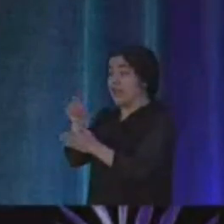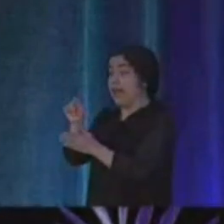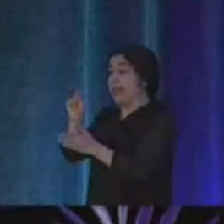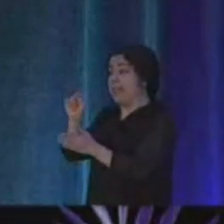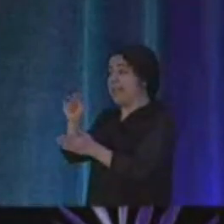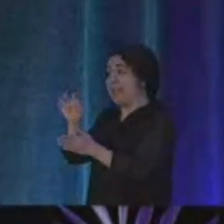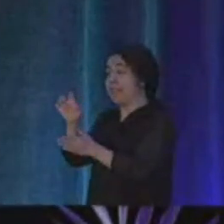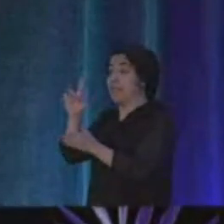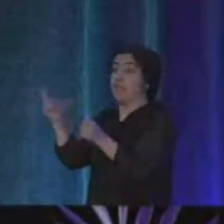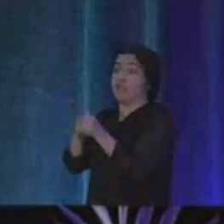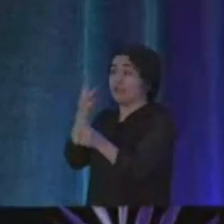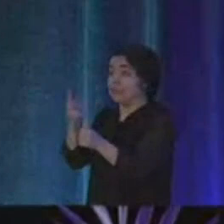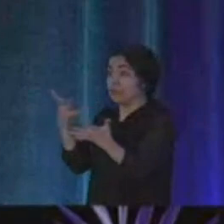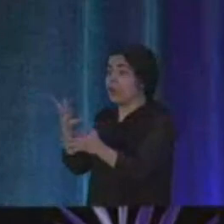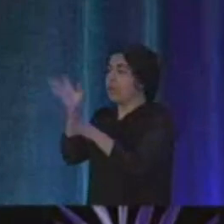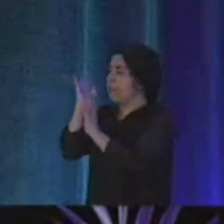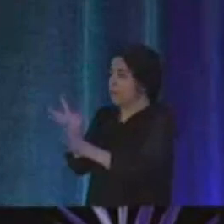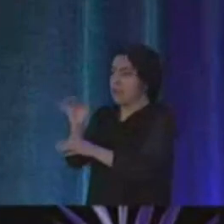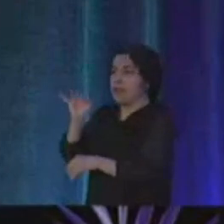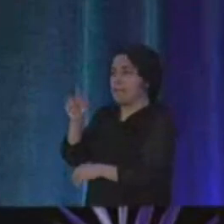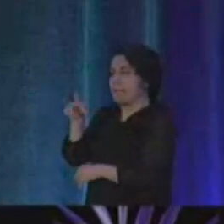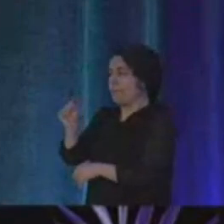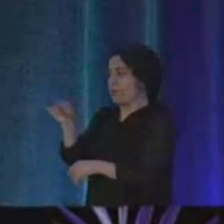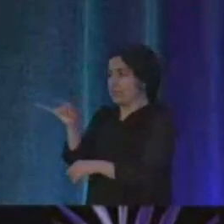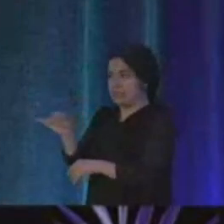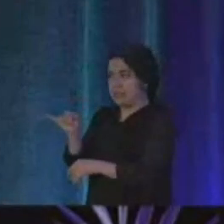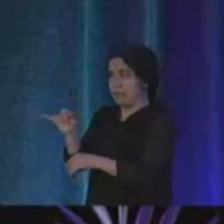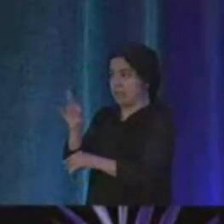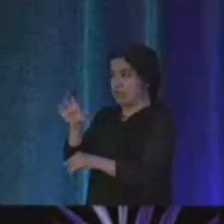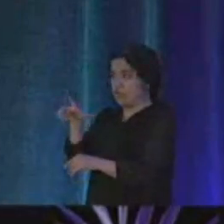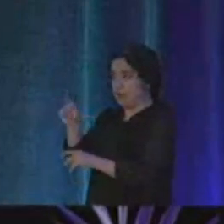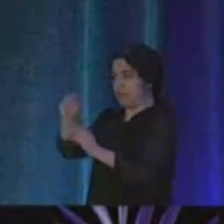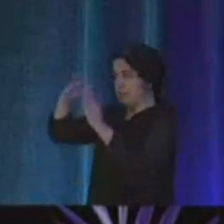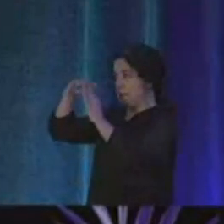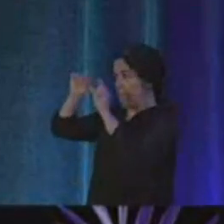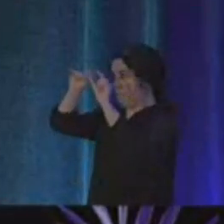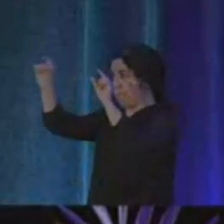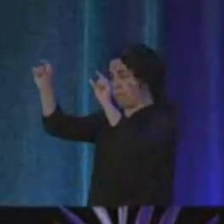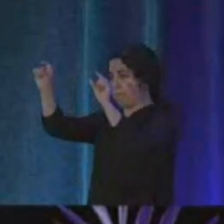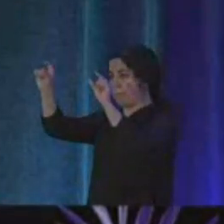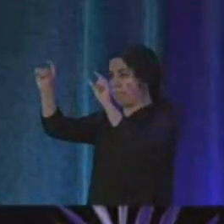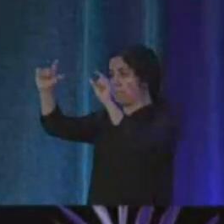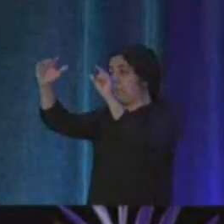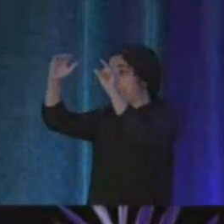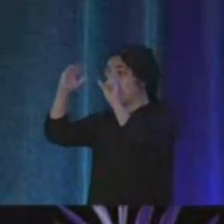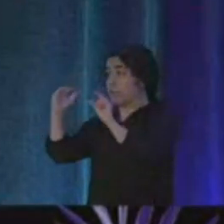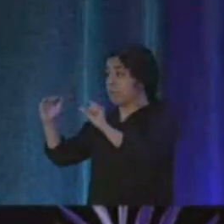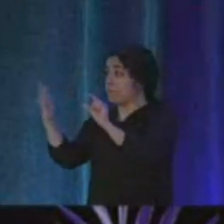that import of React at the top. And then